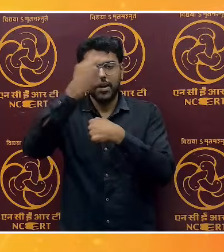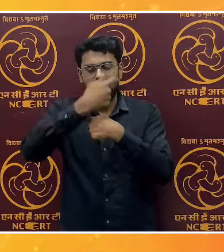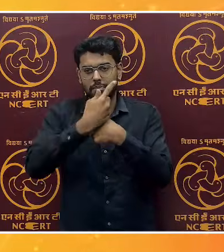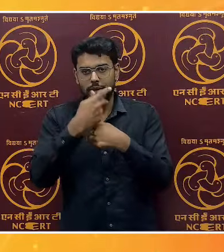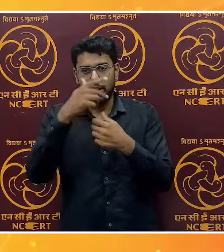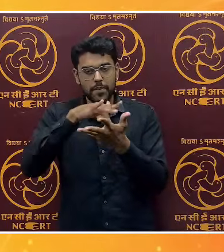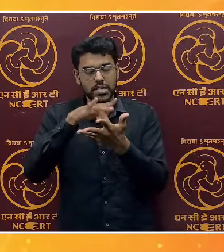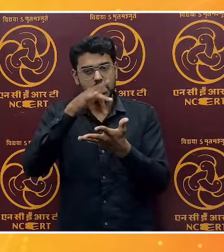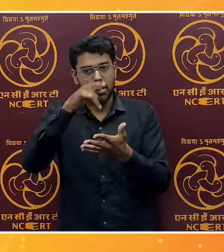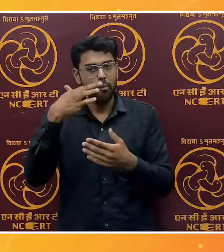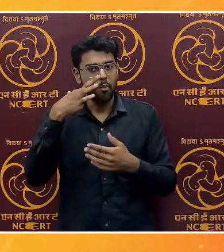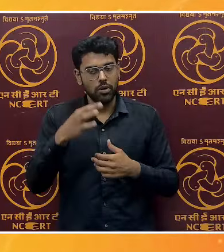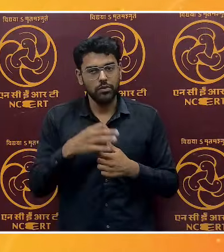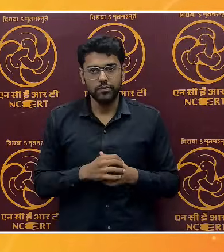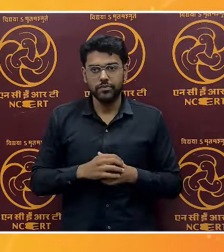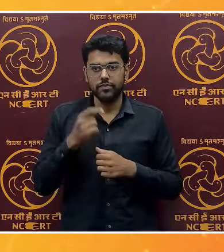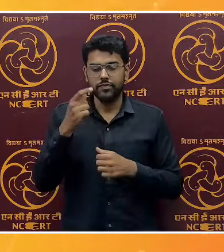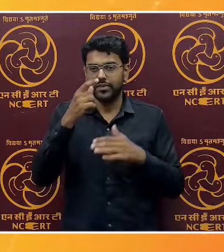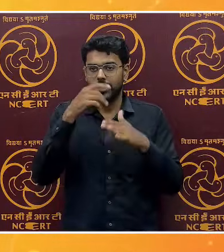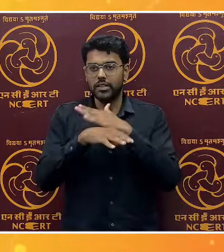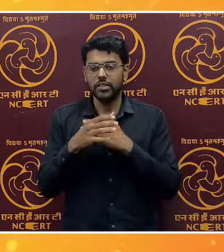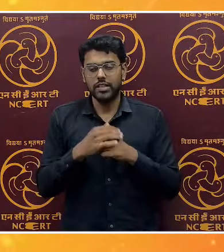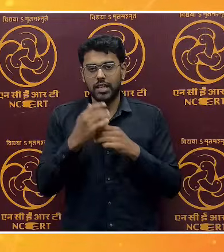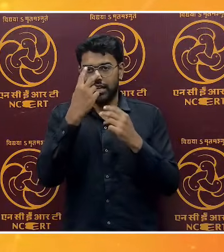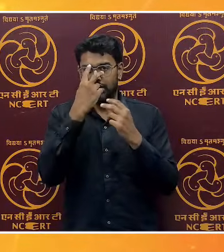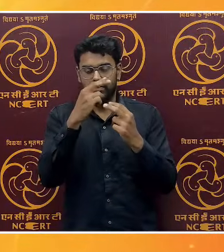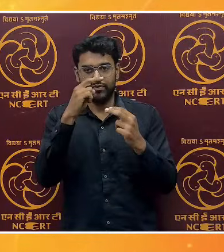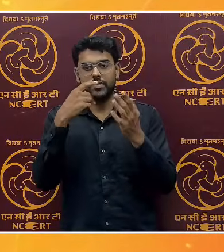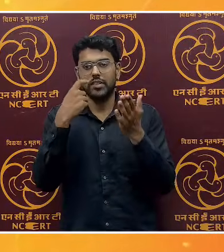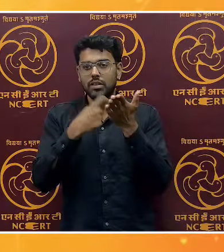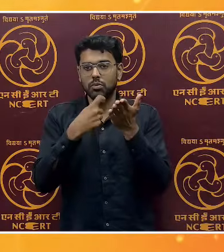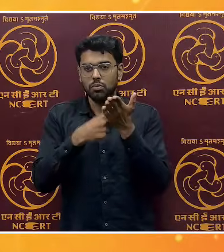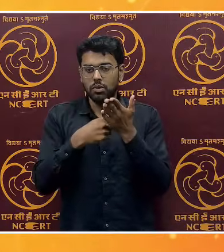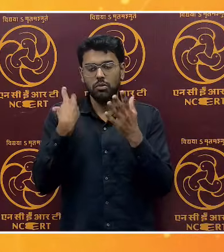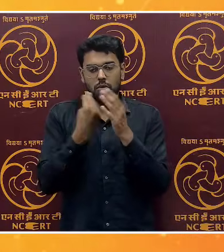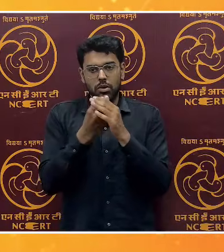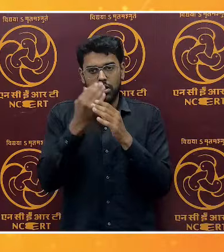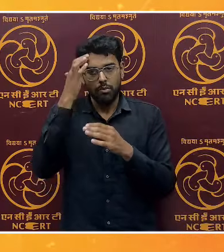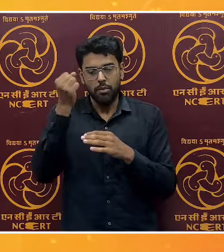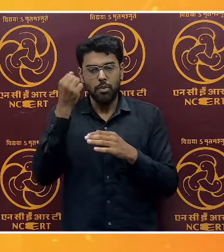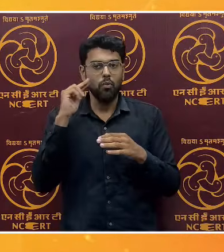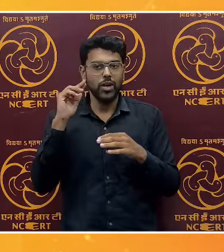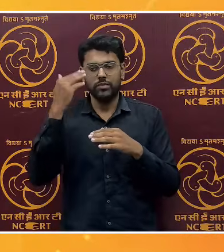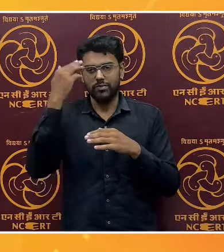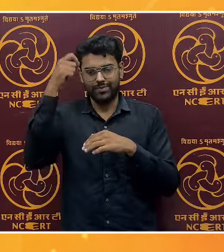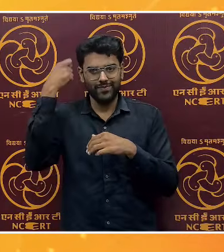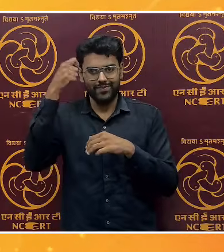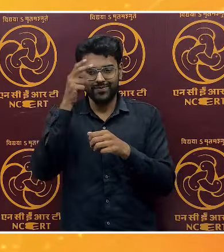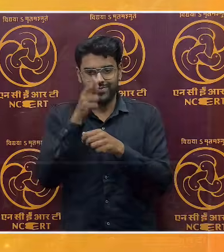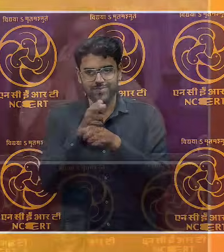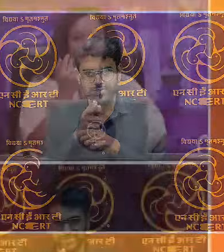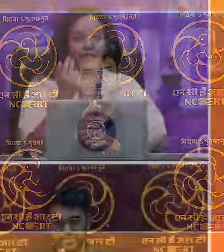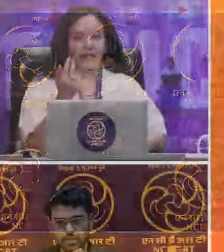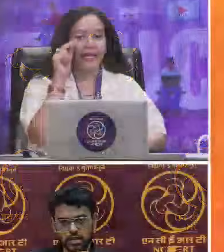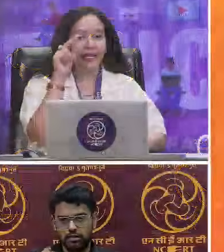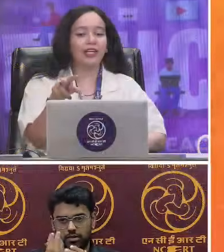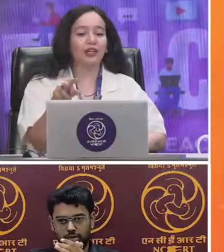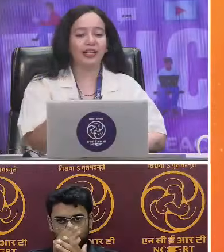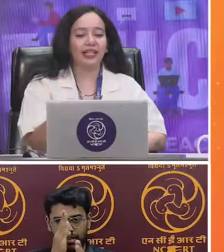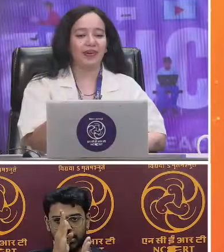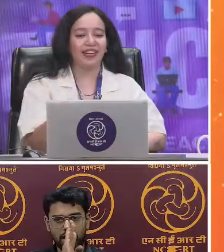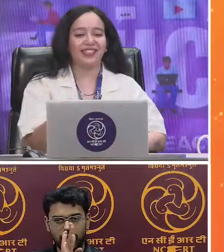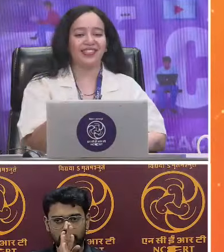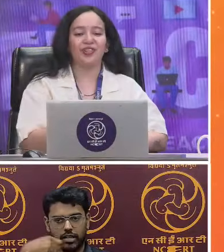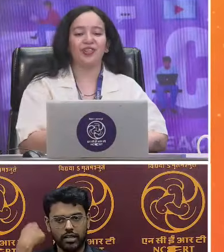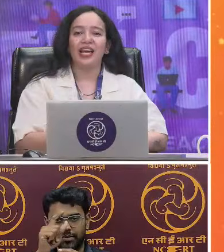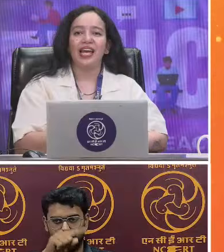important role, and the main thing, it's a eye level rule which we have to keep in our mind while shooting, that you should look directly into the